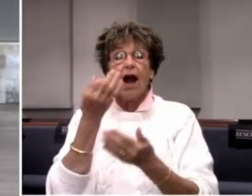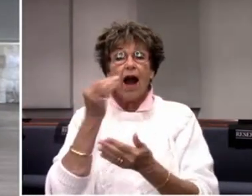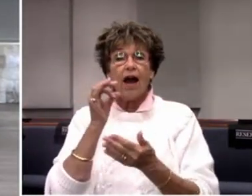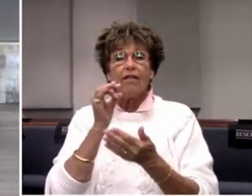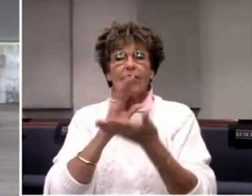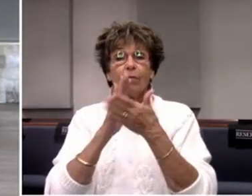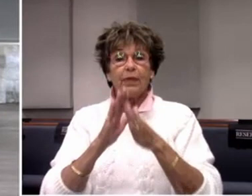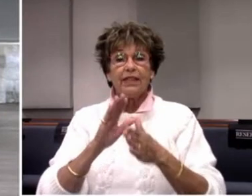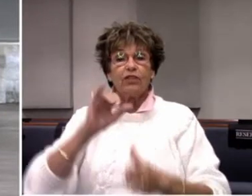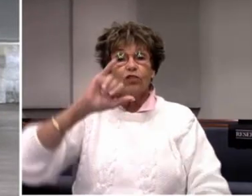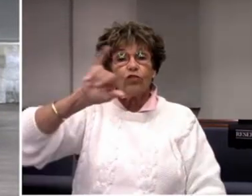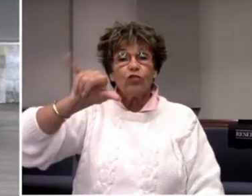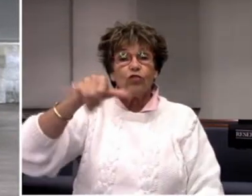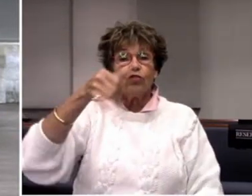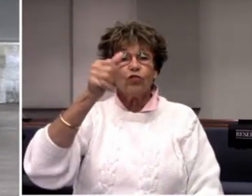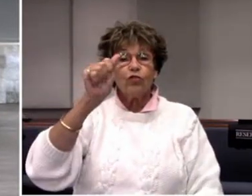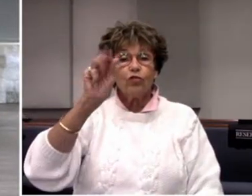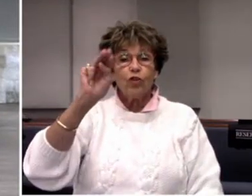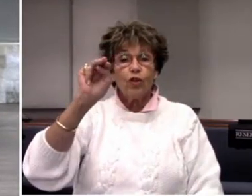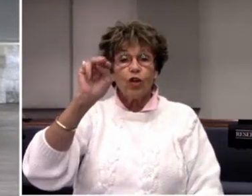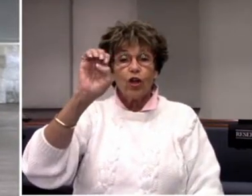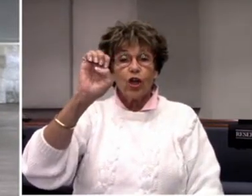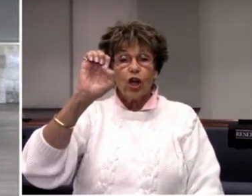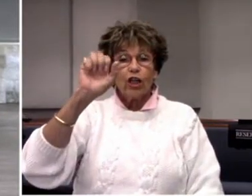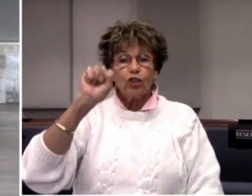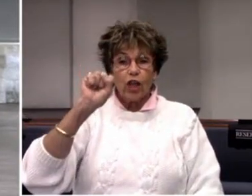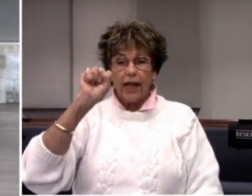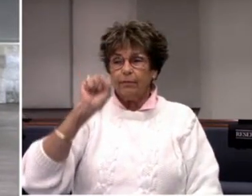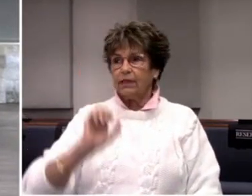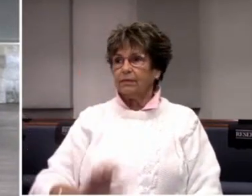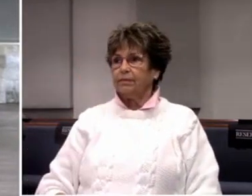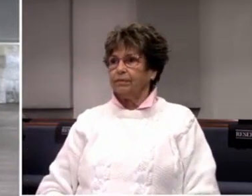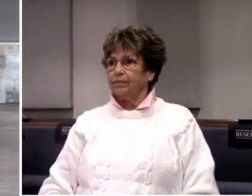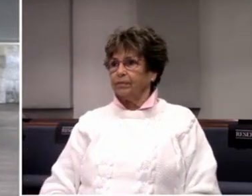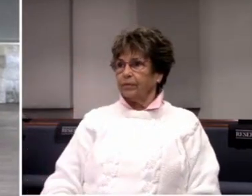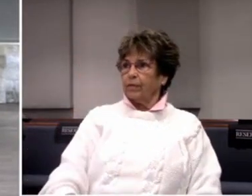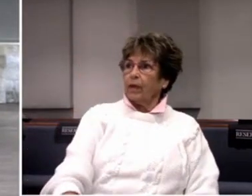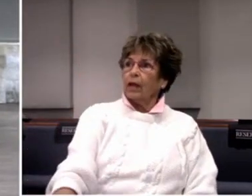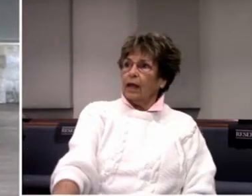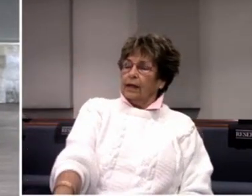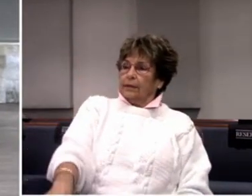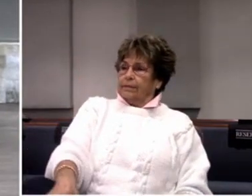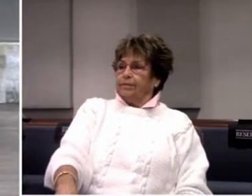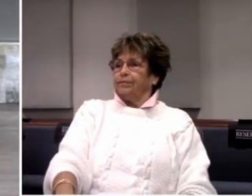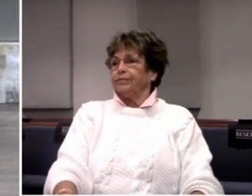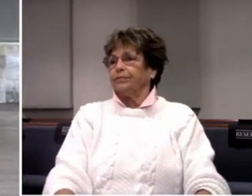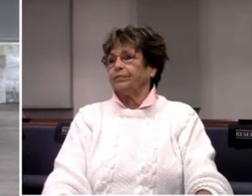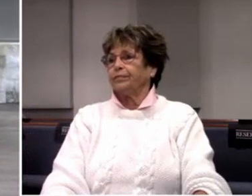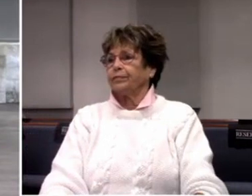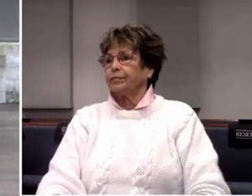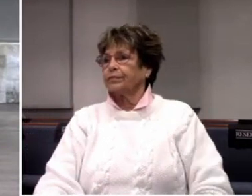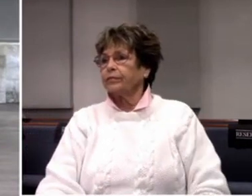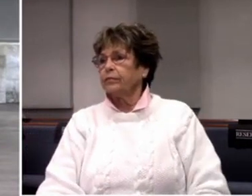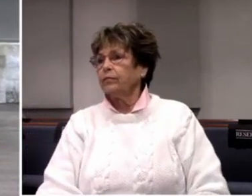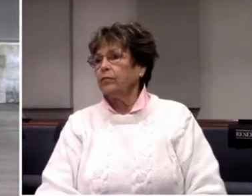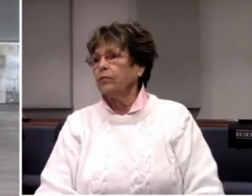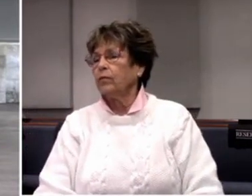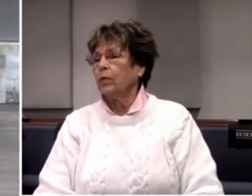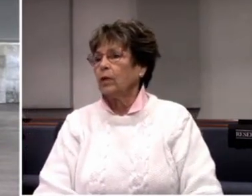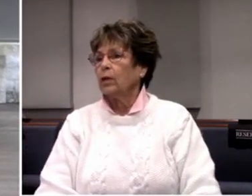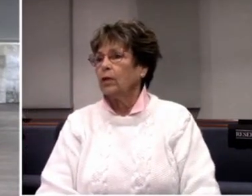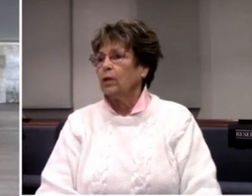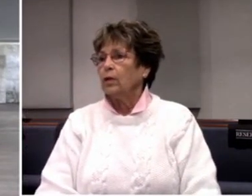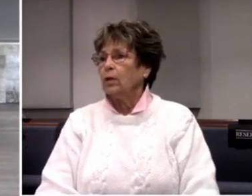I've meddled enough. I think you're getting the point, but I want to make one final point so you remember this message tomorrow morning when you want to kill somebody.